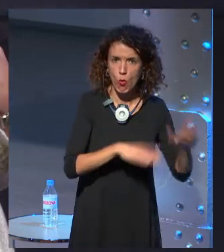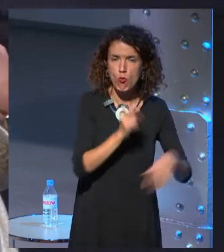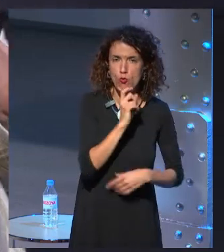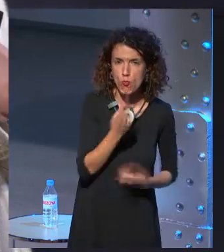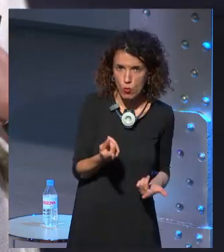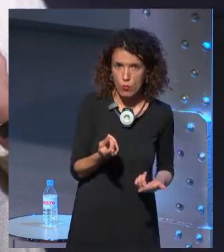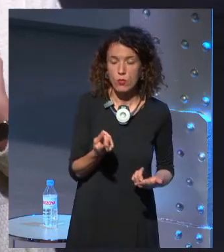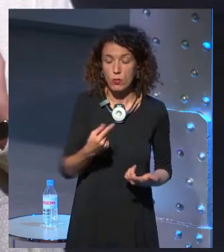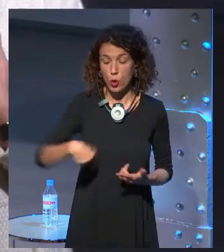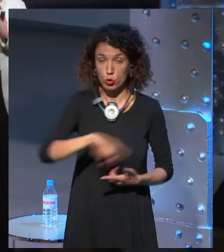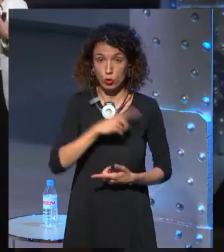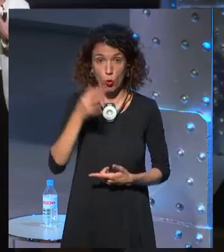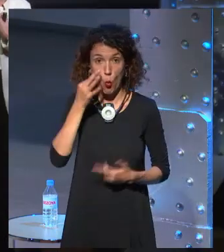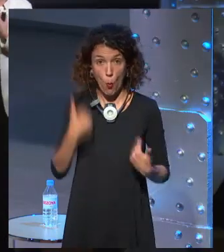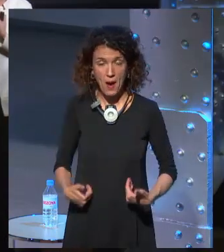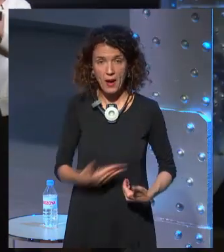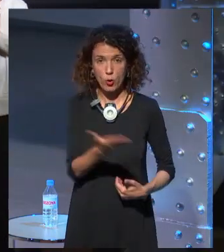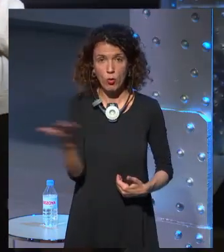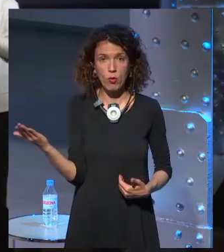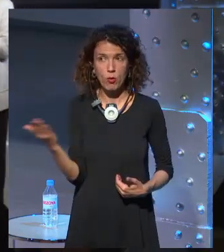humans particularly good at?